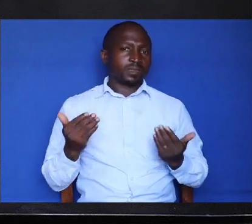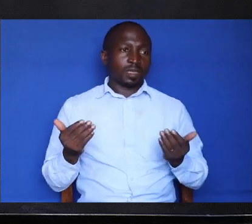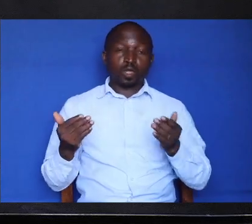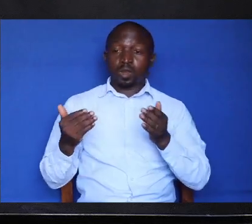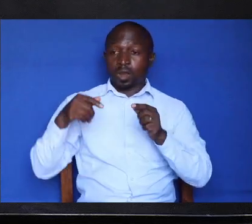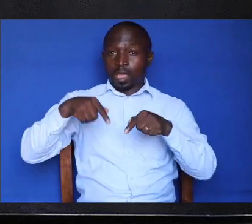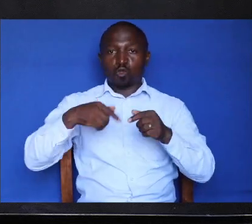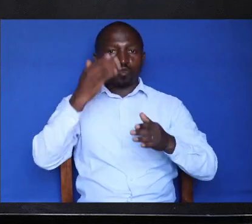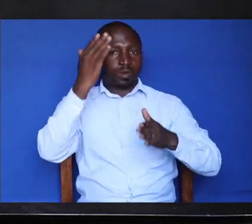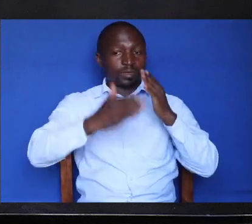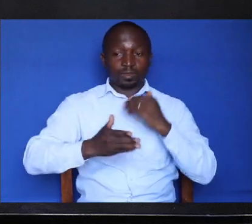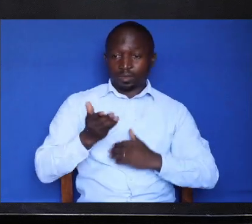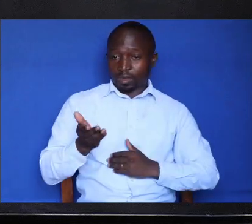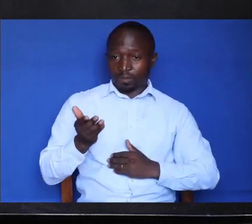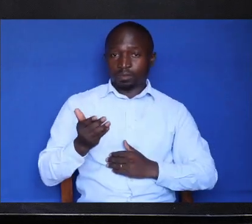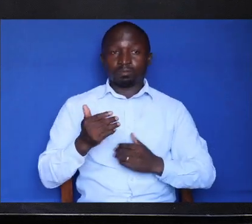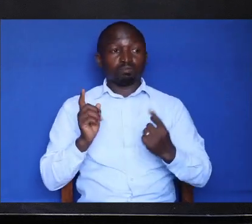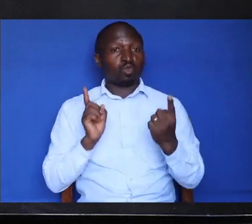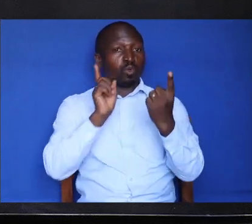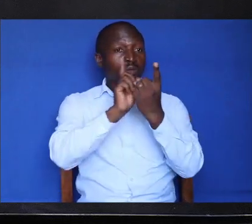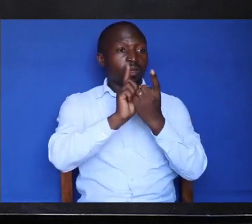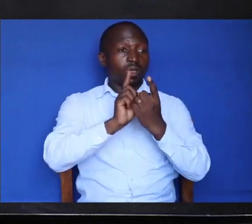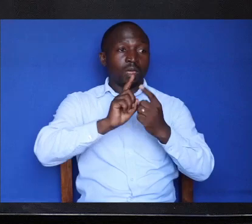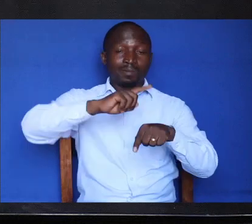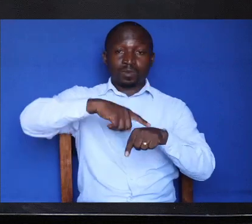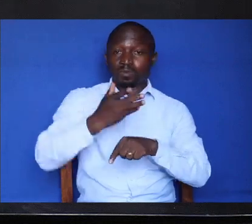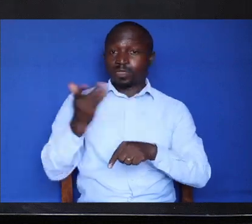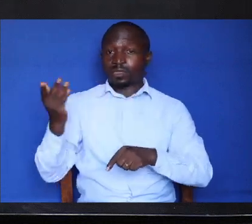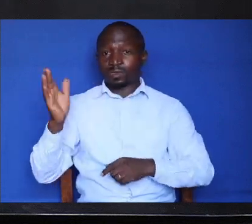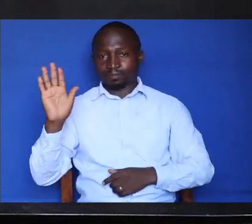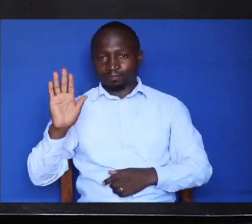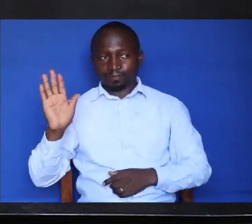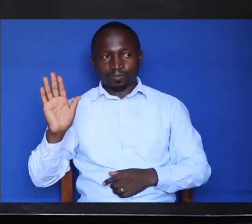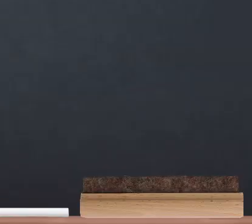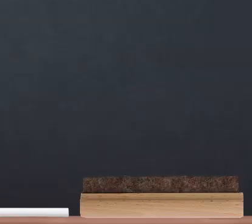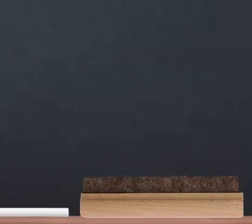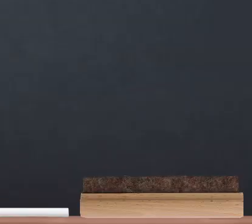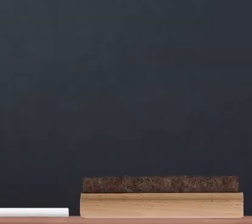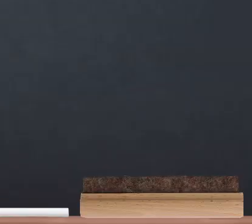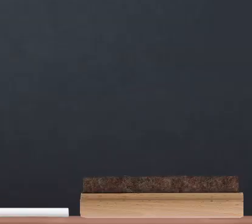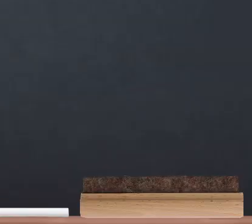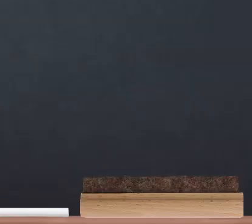So let us end up here for today. We will meet in the next time. Goodbye.